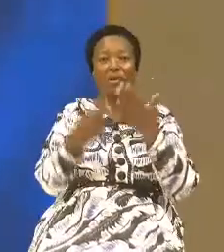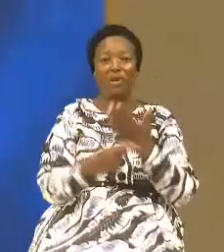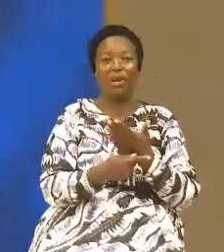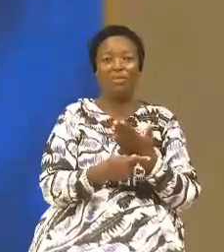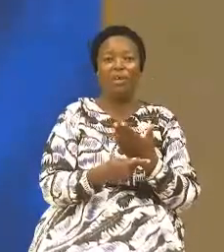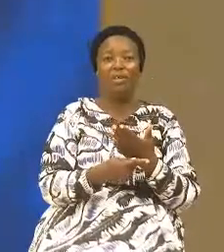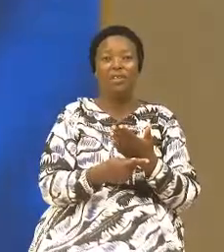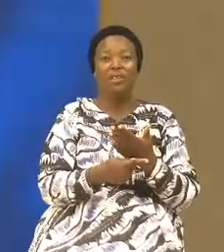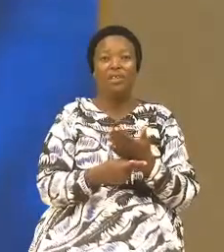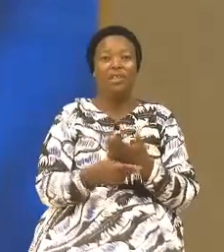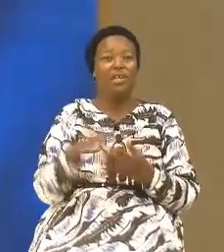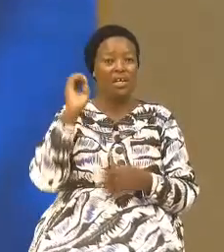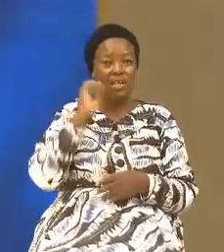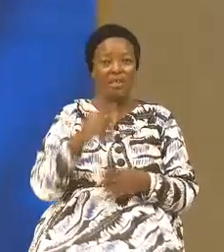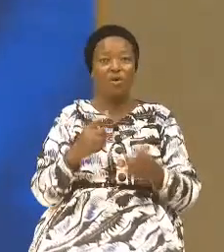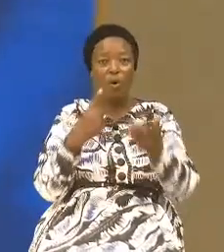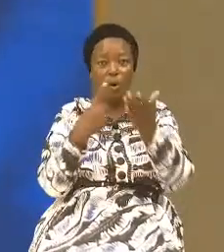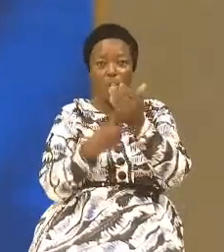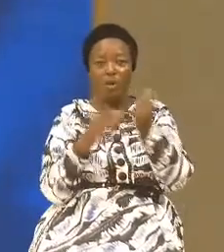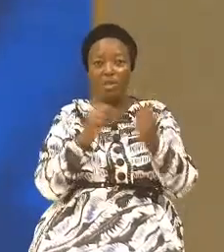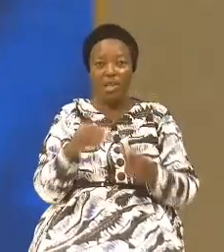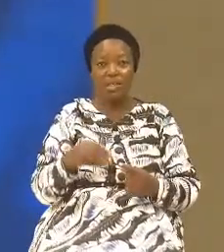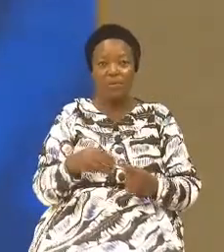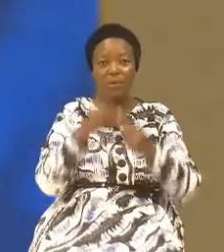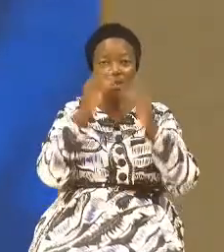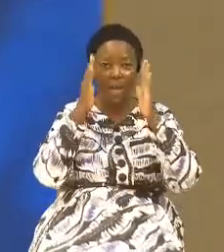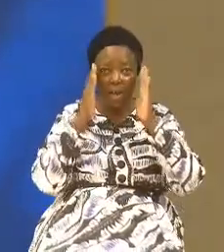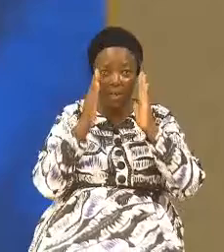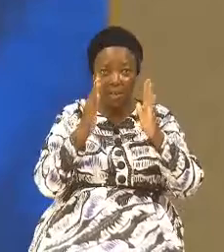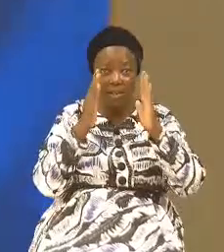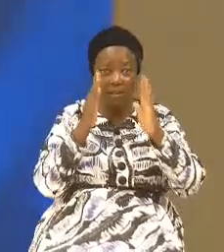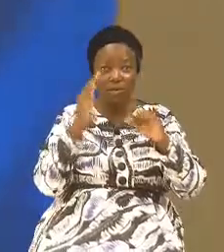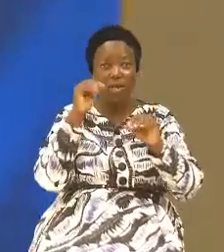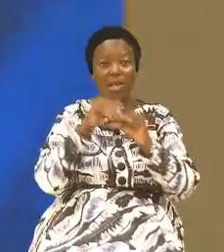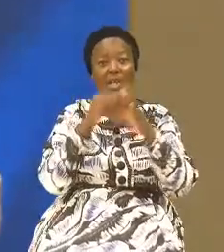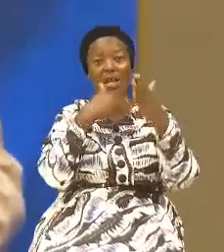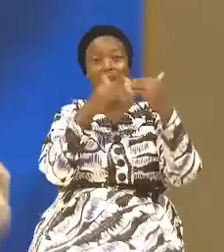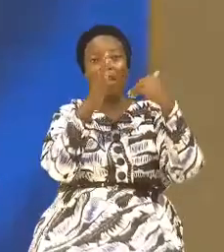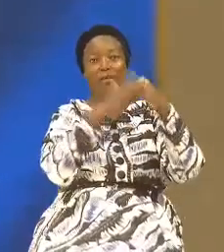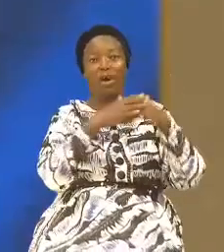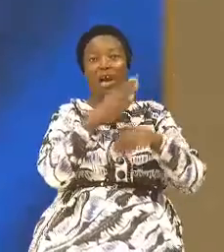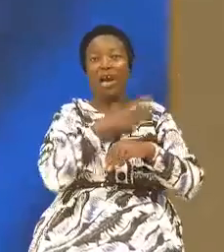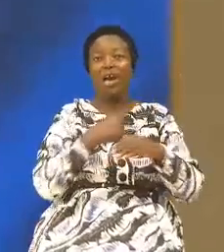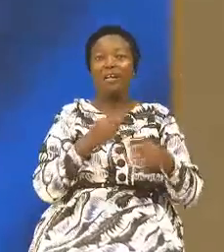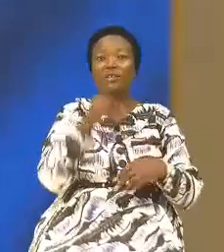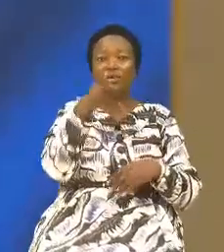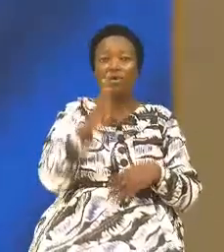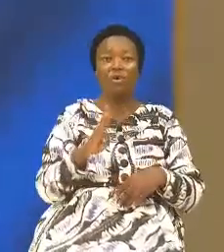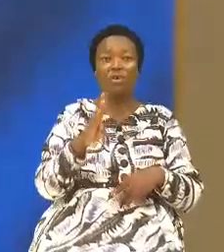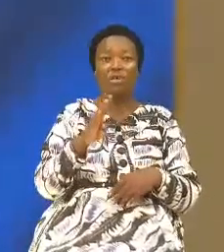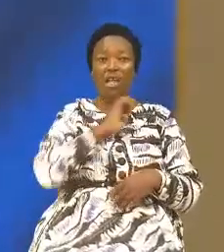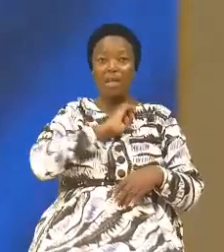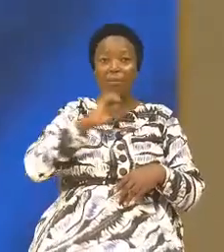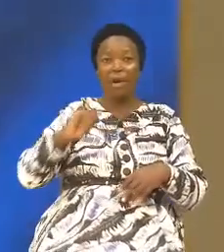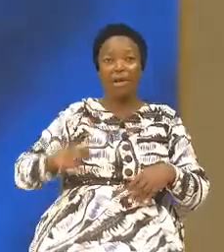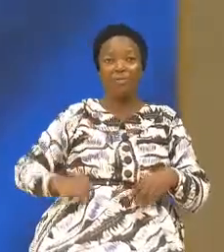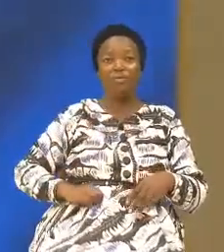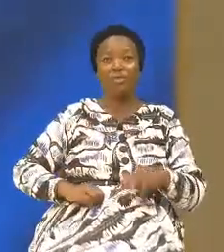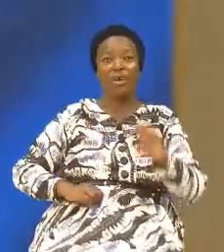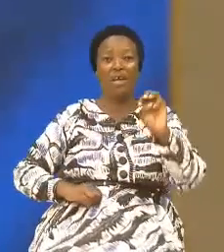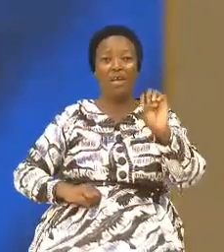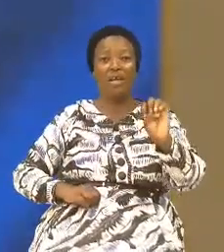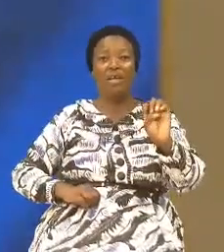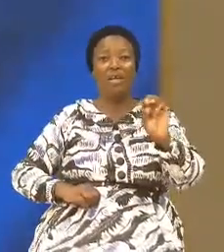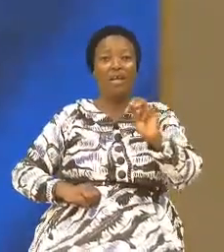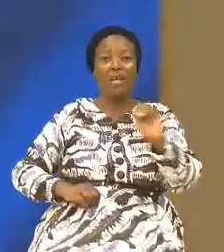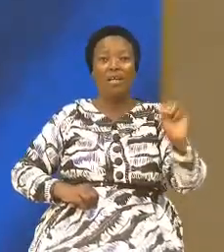holds a special attention in heaven, and God Emmanuel is there with